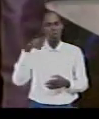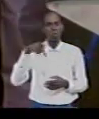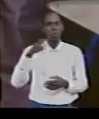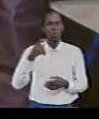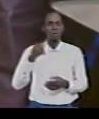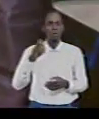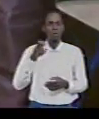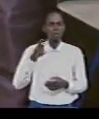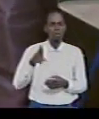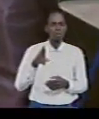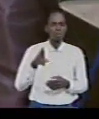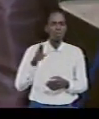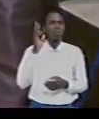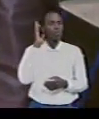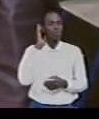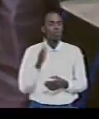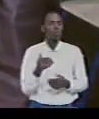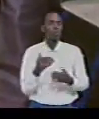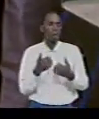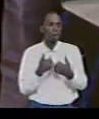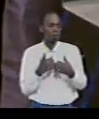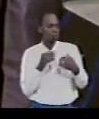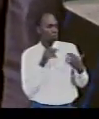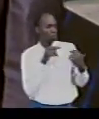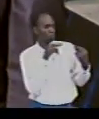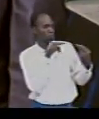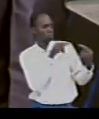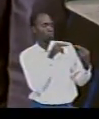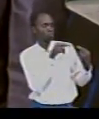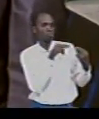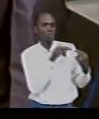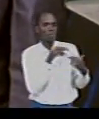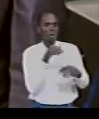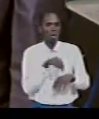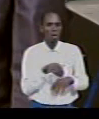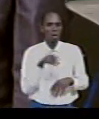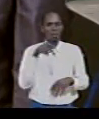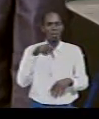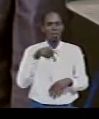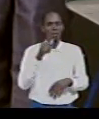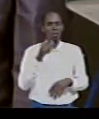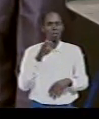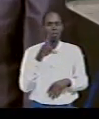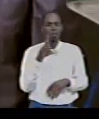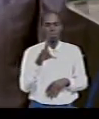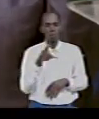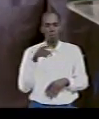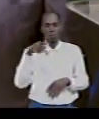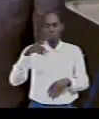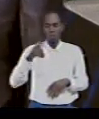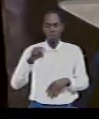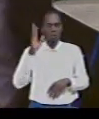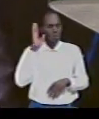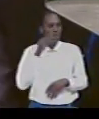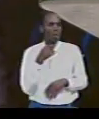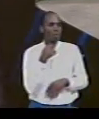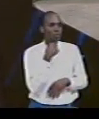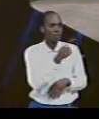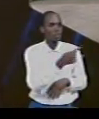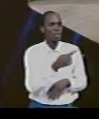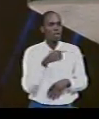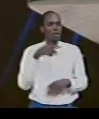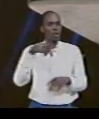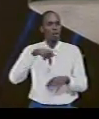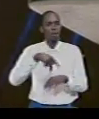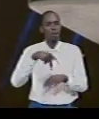have then looked at Paul, and Peter could have said, Paul, I've been there